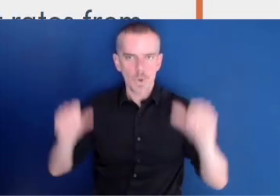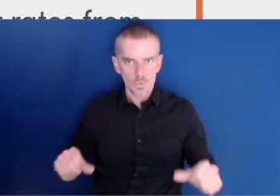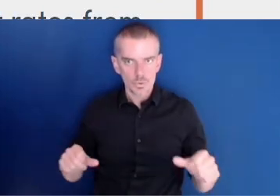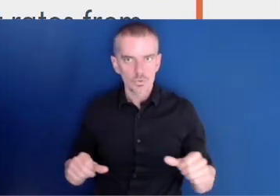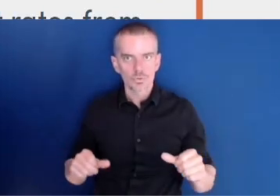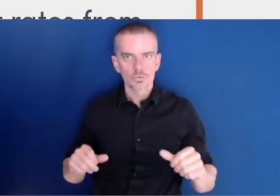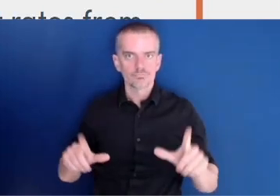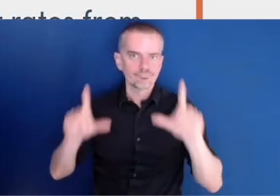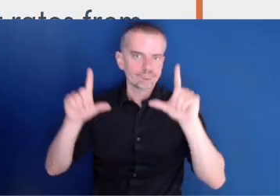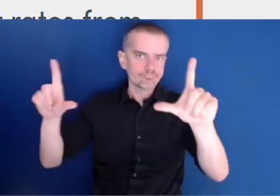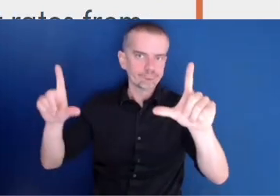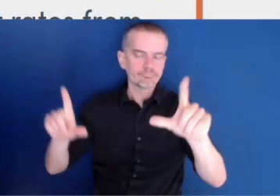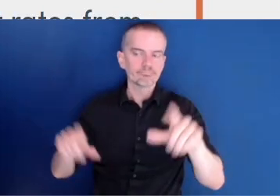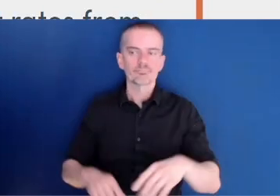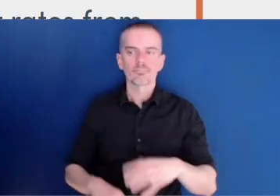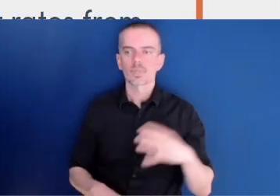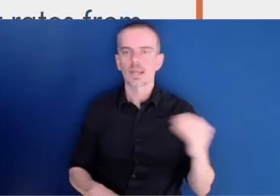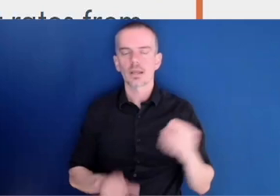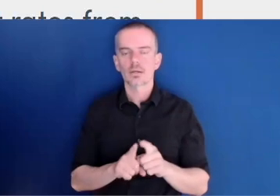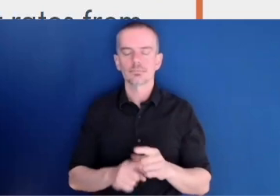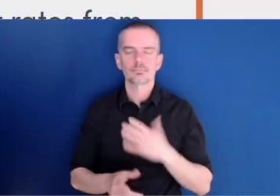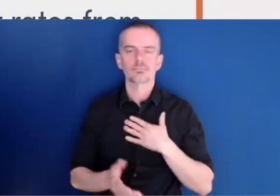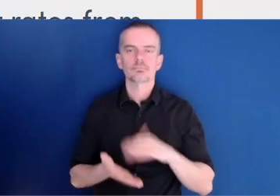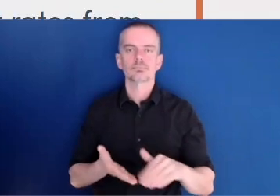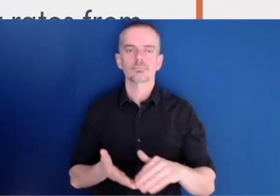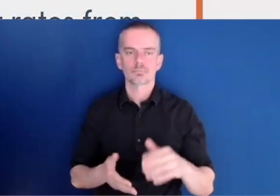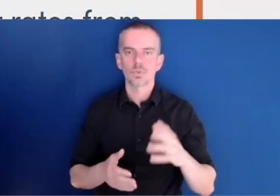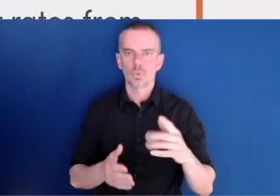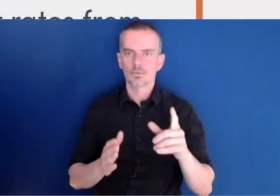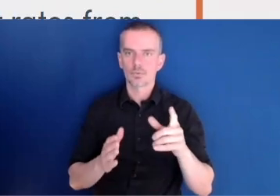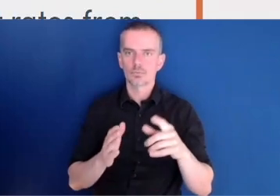post, excuse me, the prevailing wages.